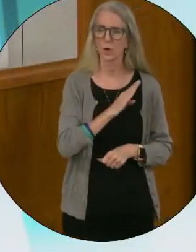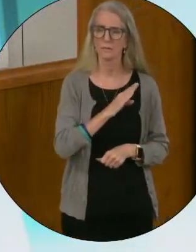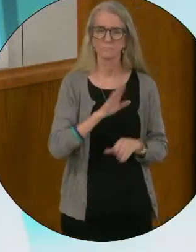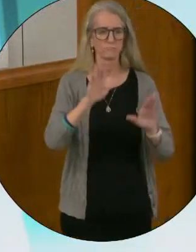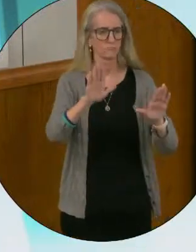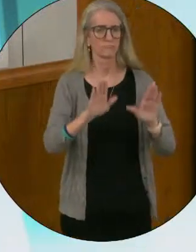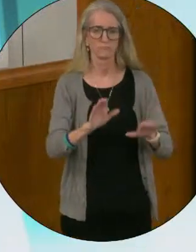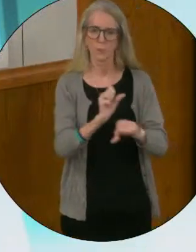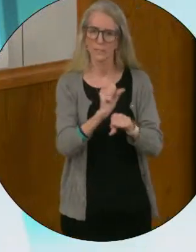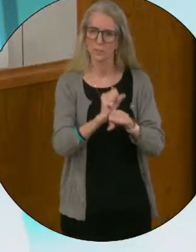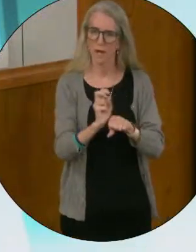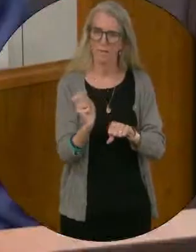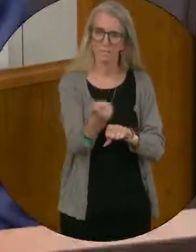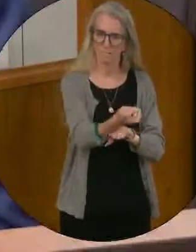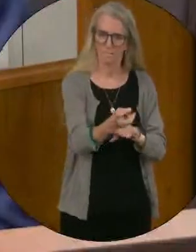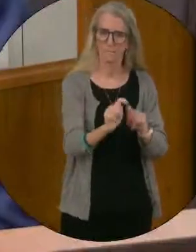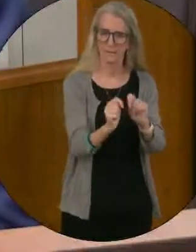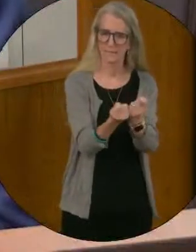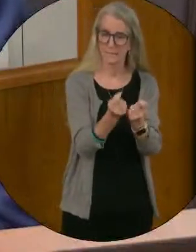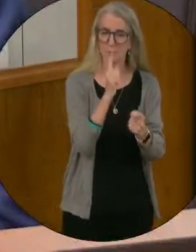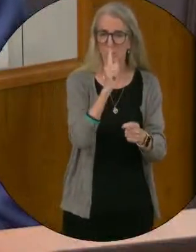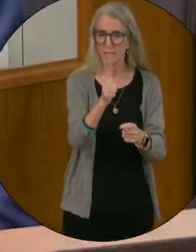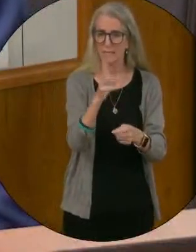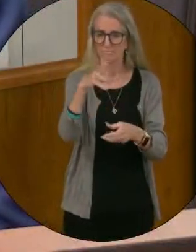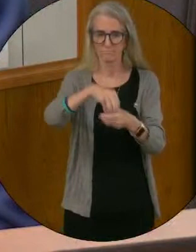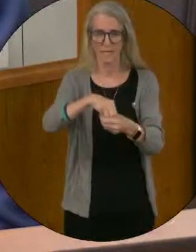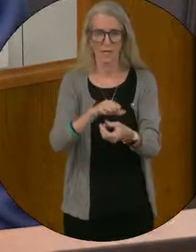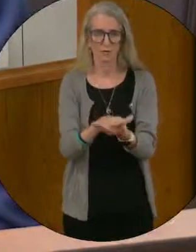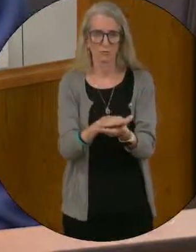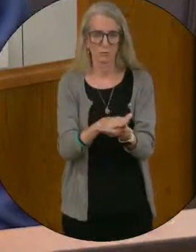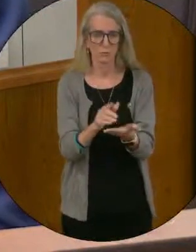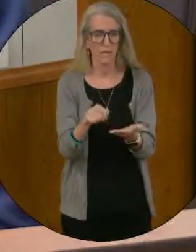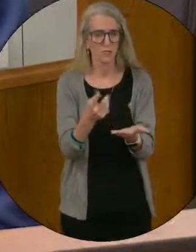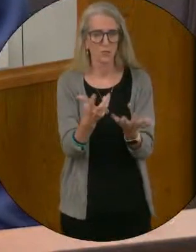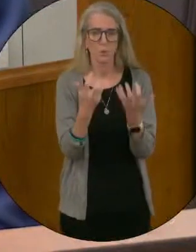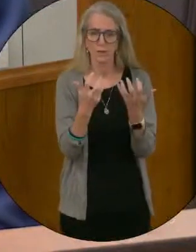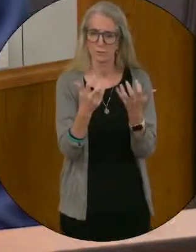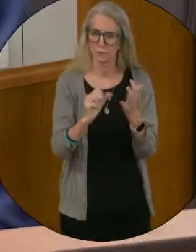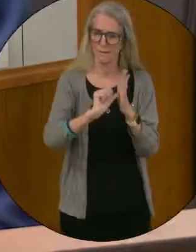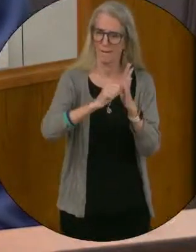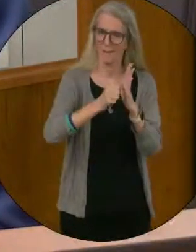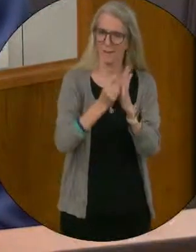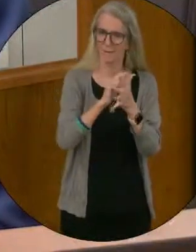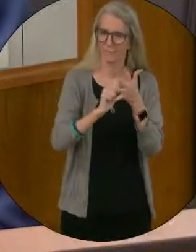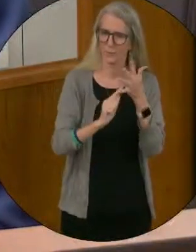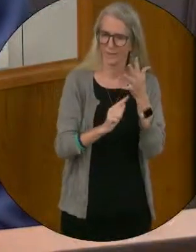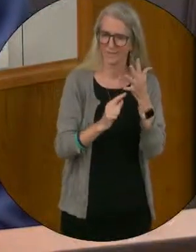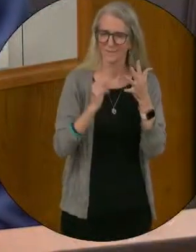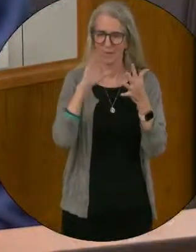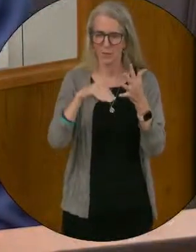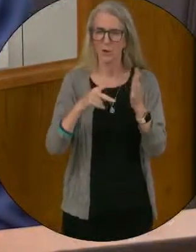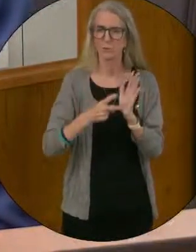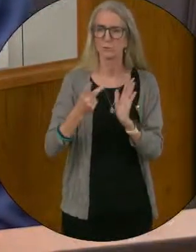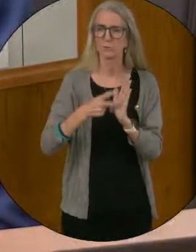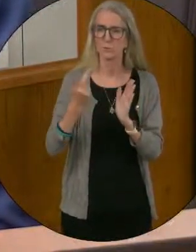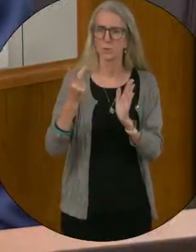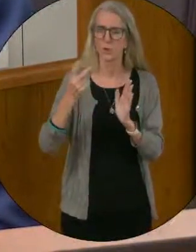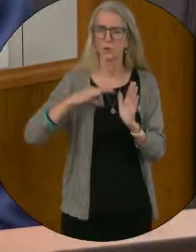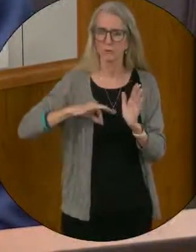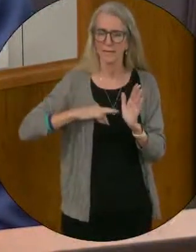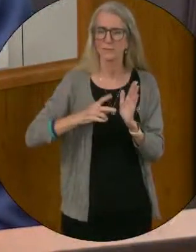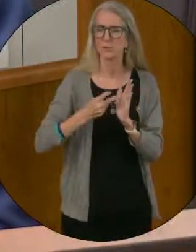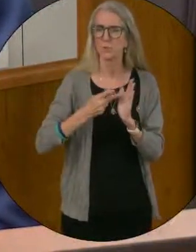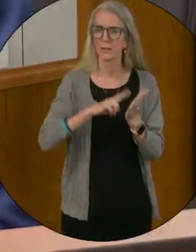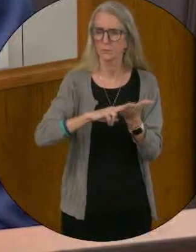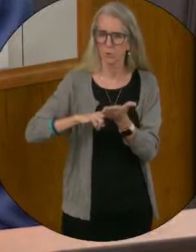great job by the team, but really in our schools. Just wanted to highlight a couple things. I know the dual credit, the dual enrollment